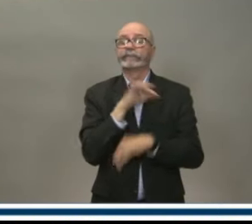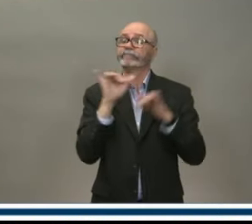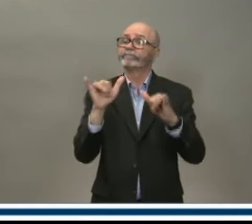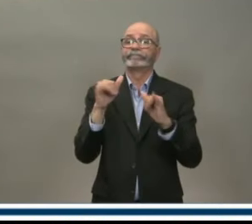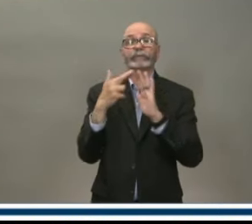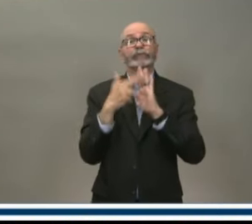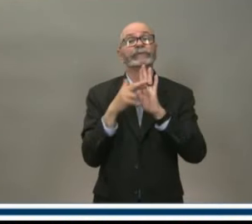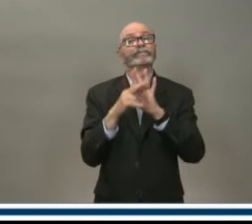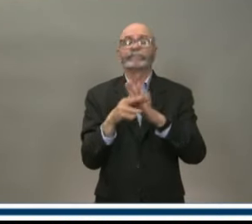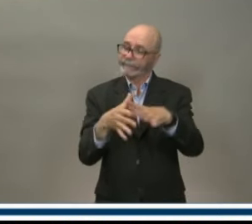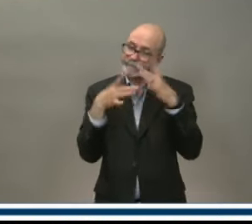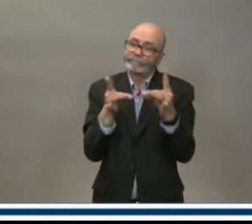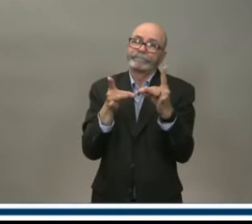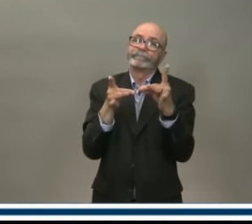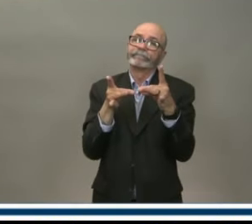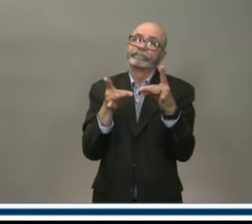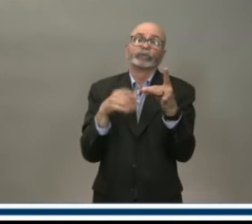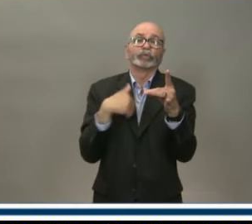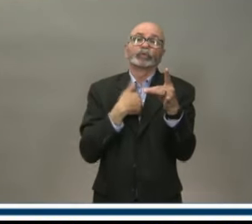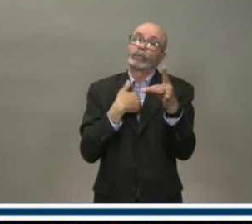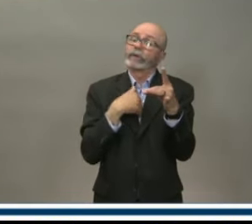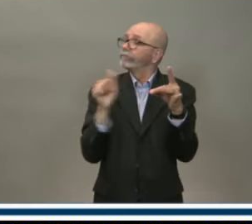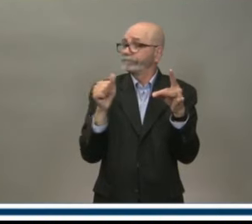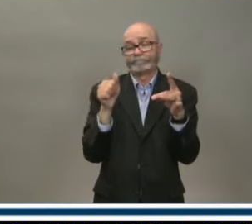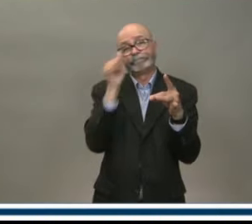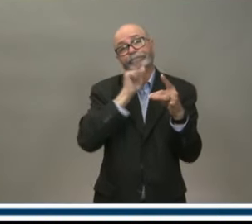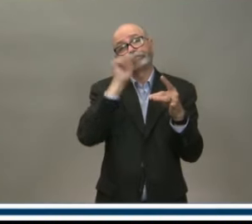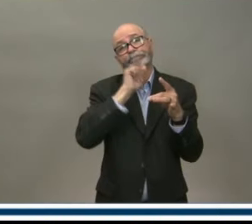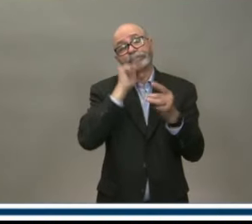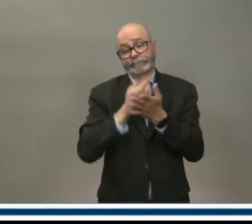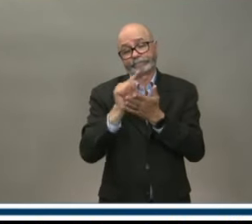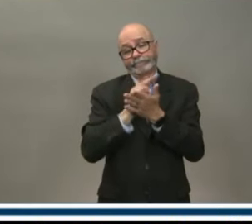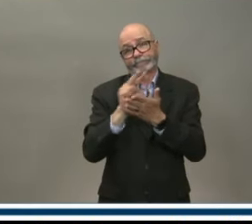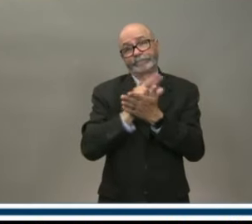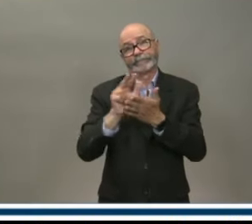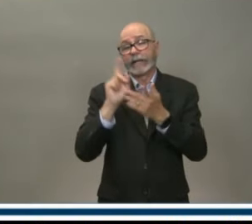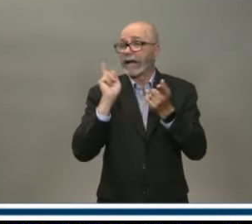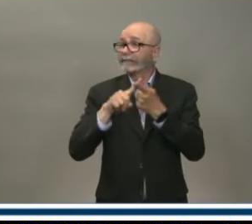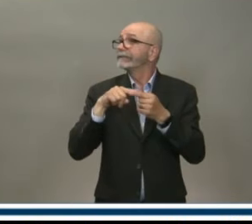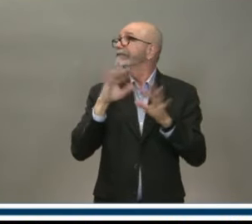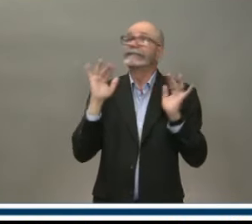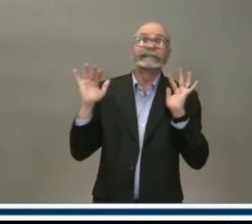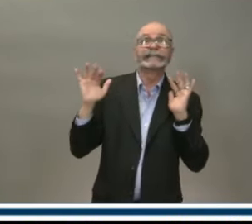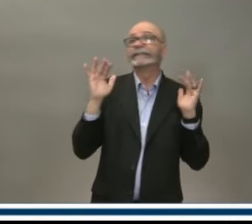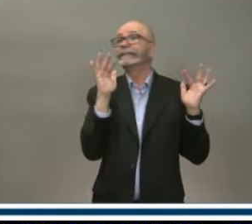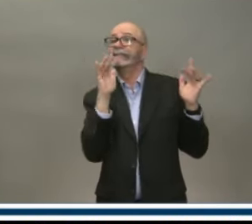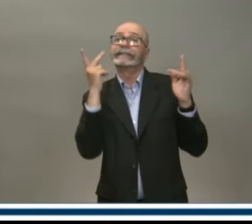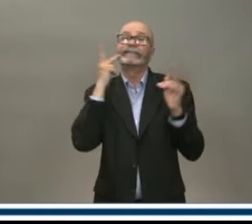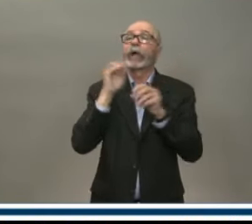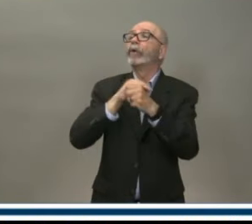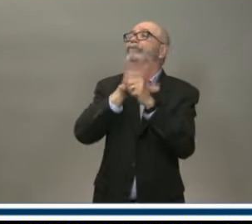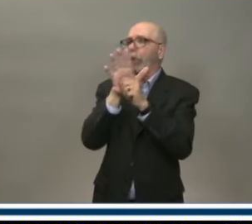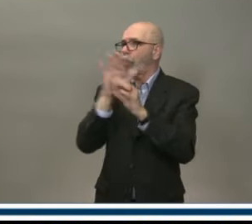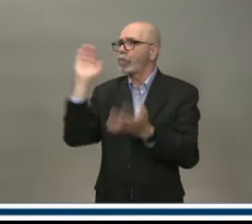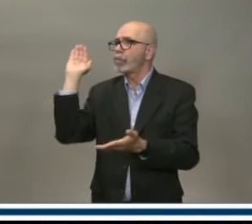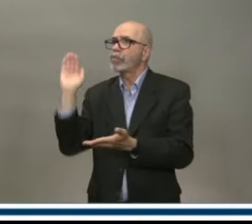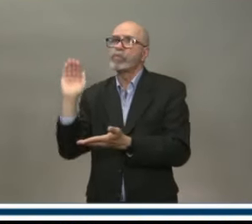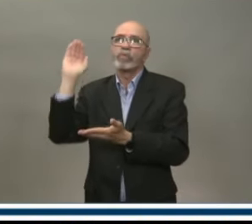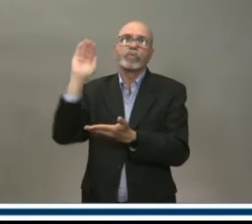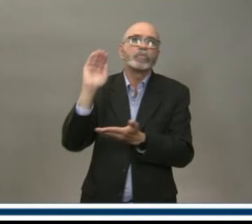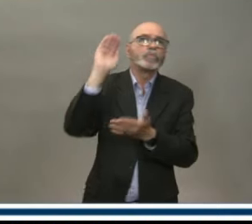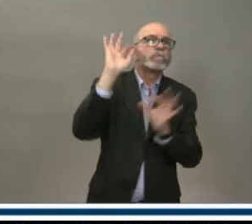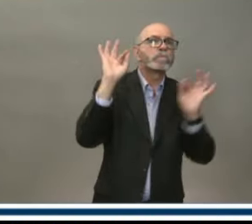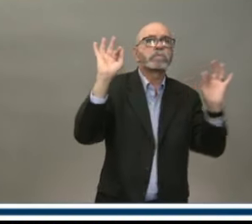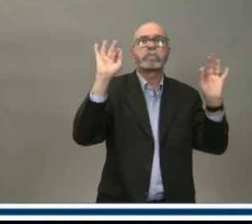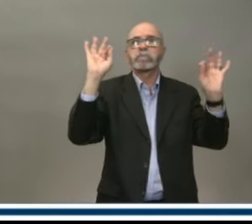province for a few more weeks to come, and we'll continue to look carefully at the epidemiology and how we might be able to start to loosen things